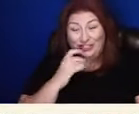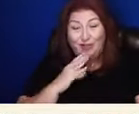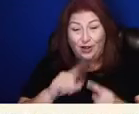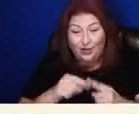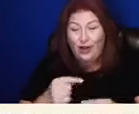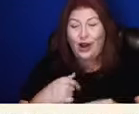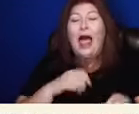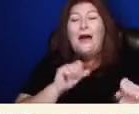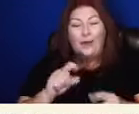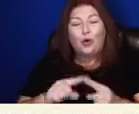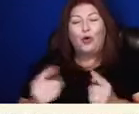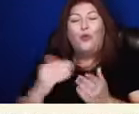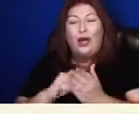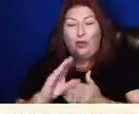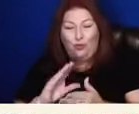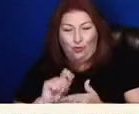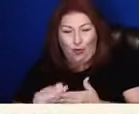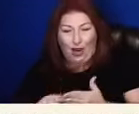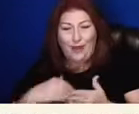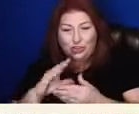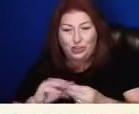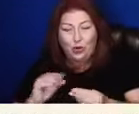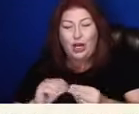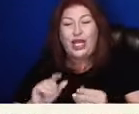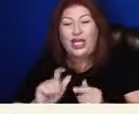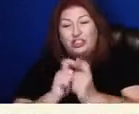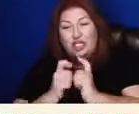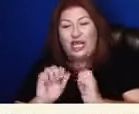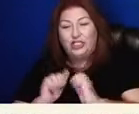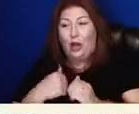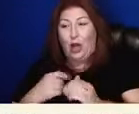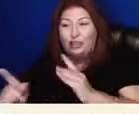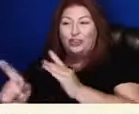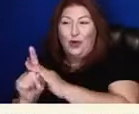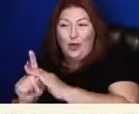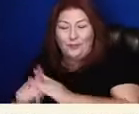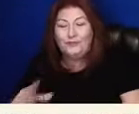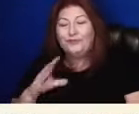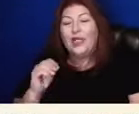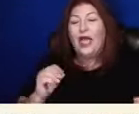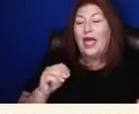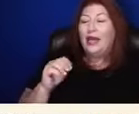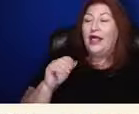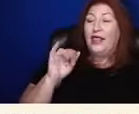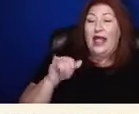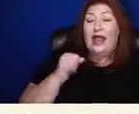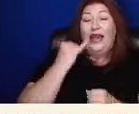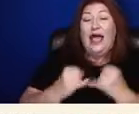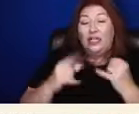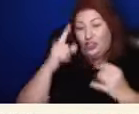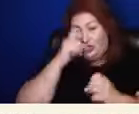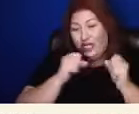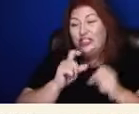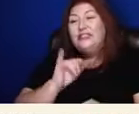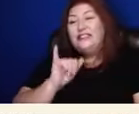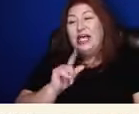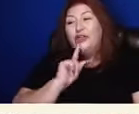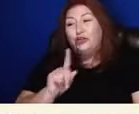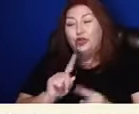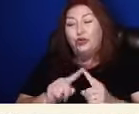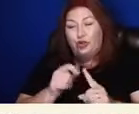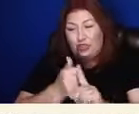able to rewrite my story and change how I show up. And then the last strategy is really staying true to you, listening to that gut